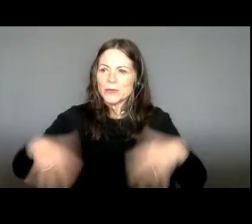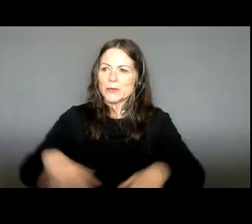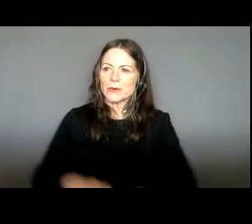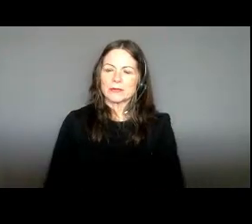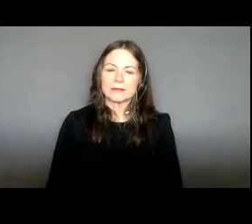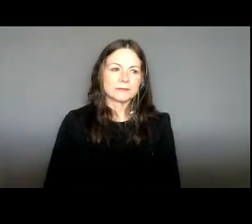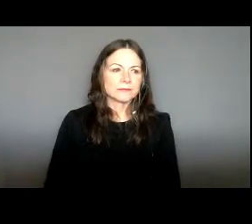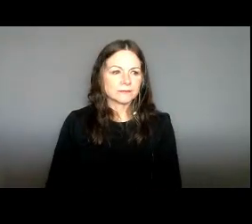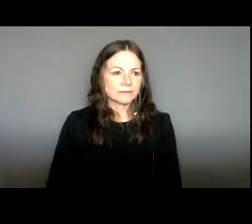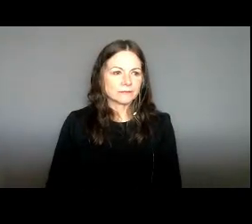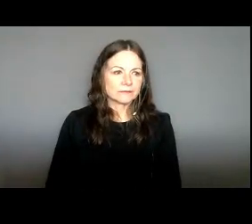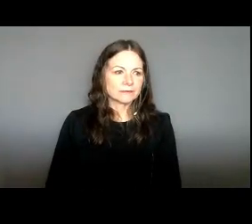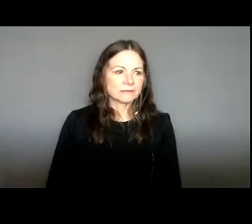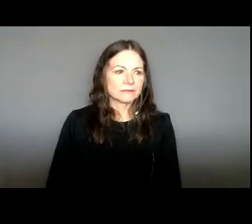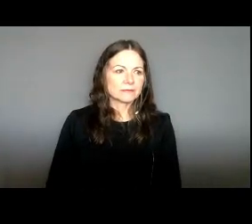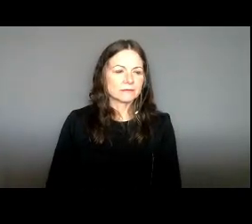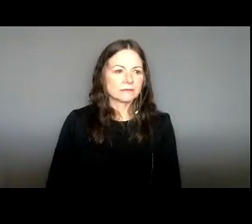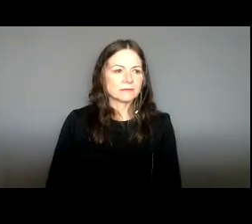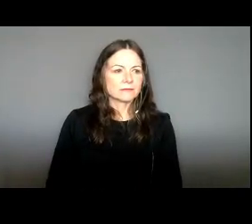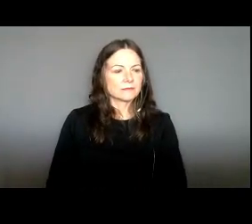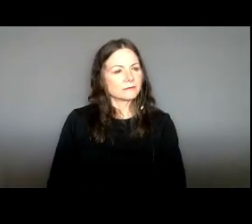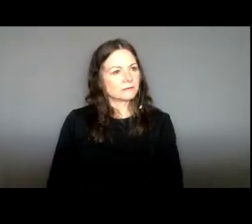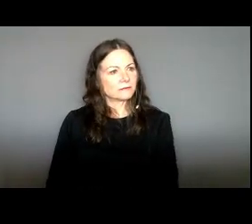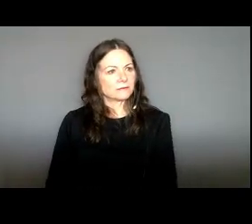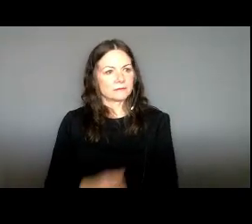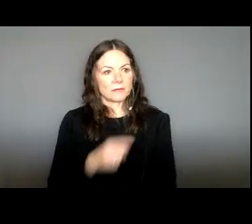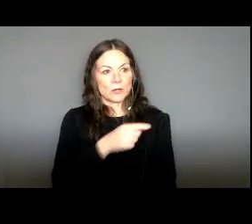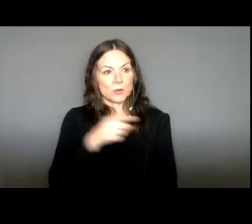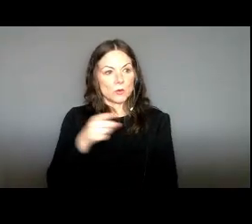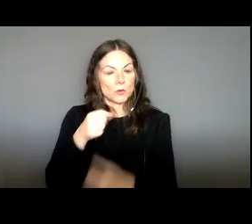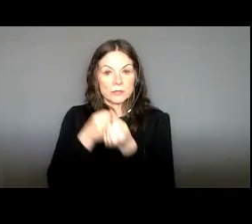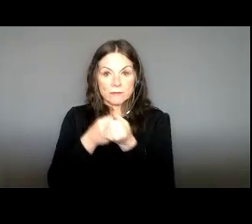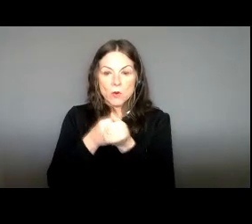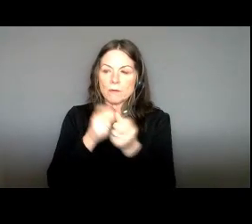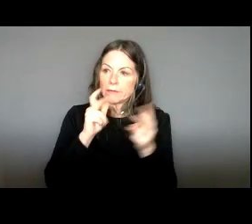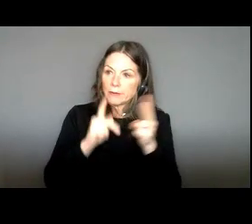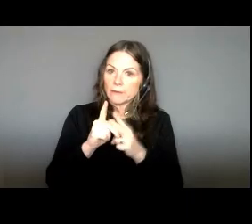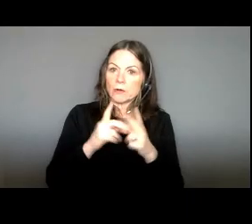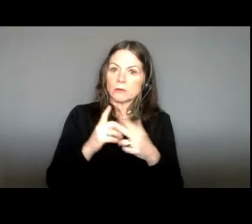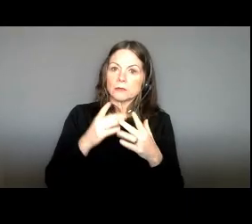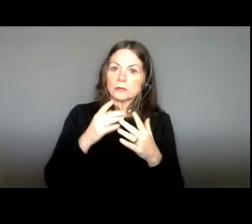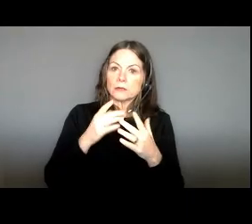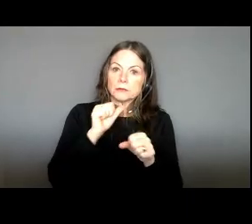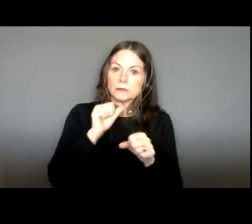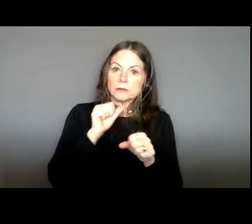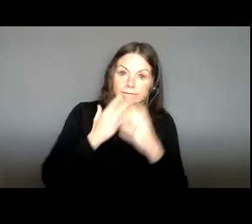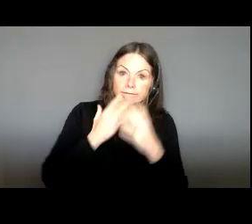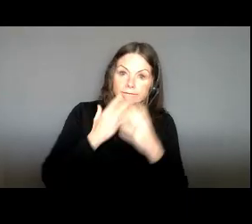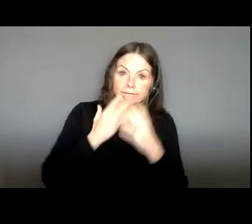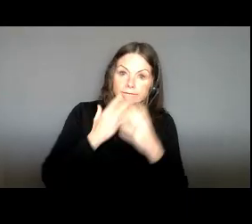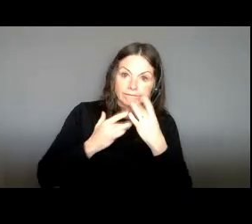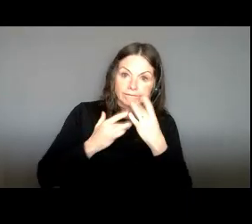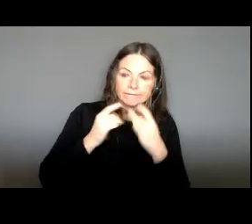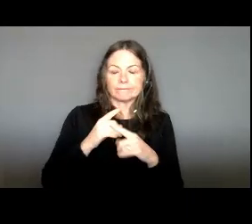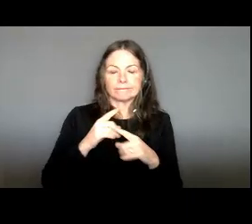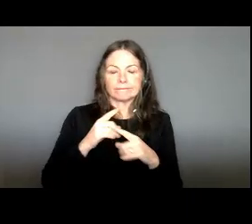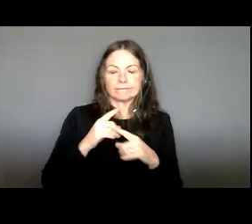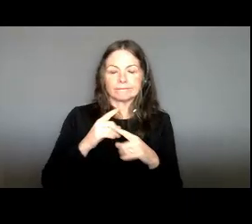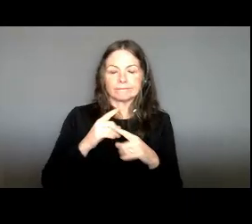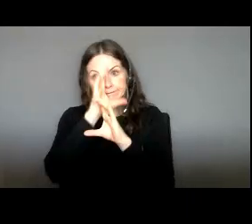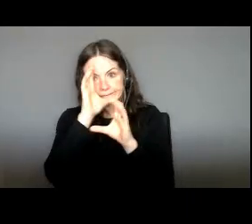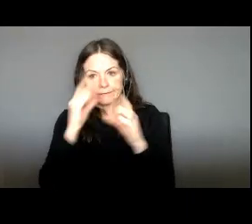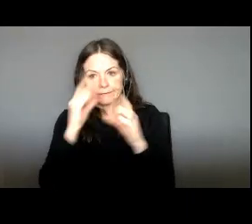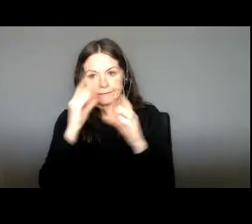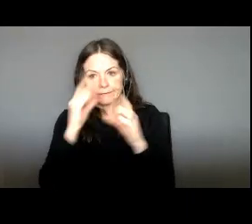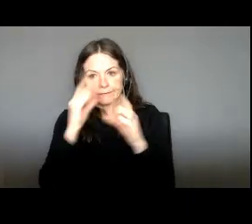today. We see that you're supporting unemployed people and job searchers a lot, families